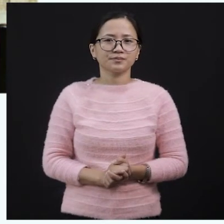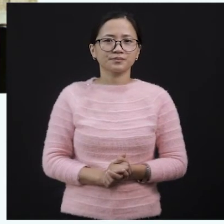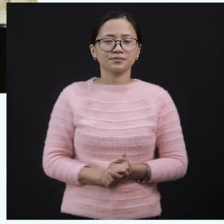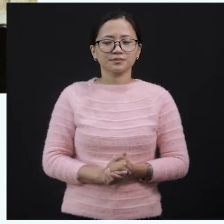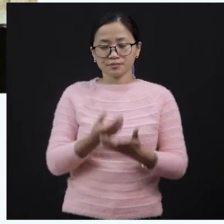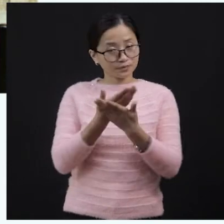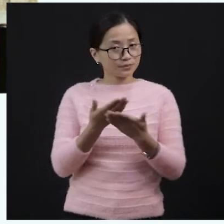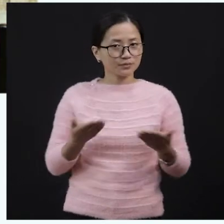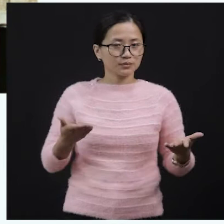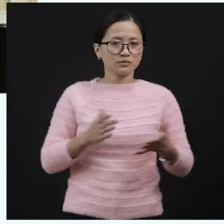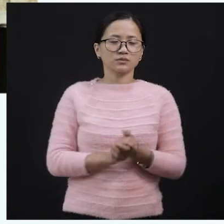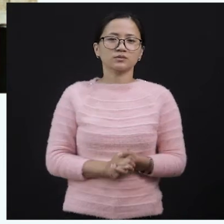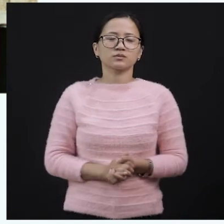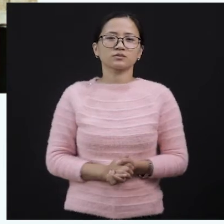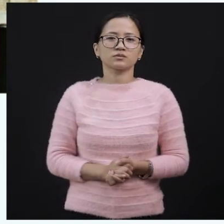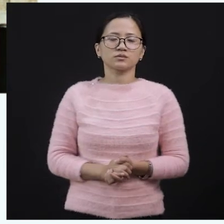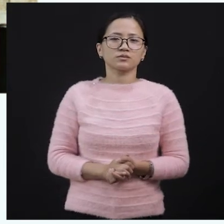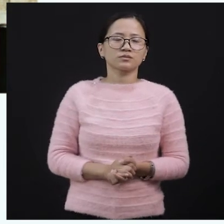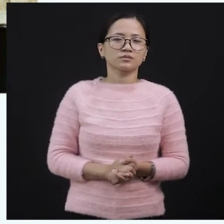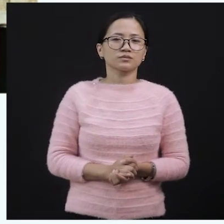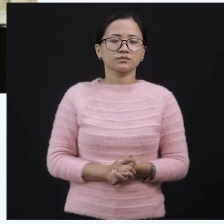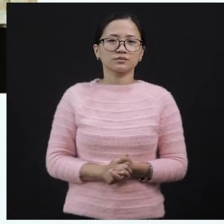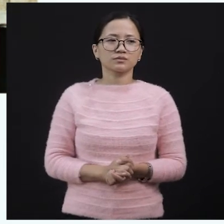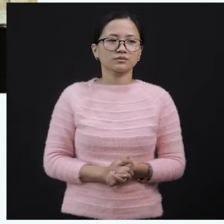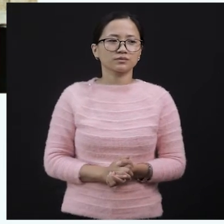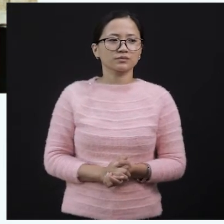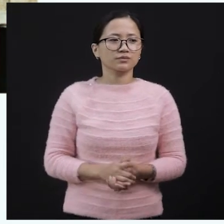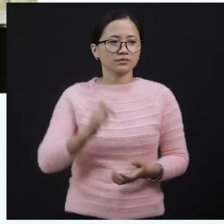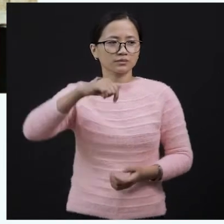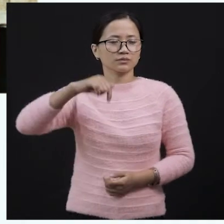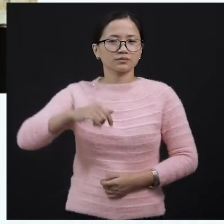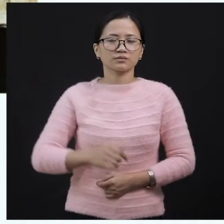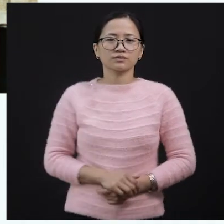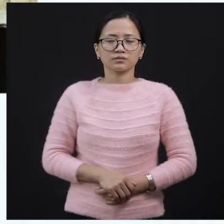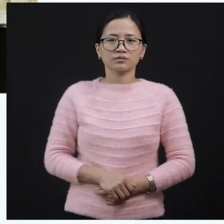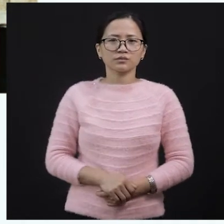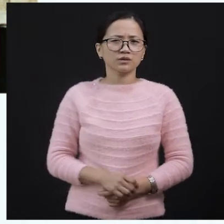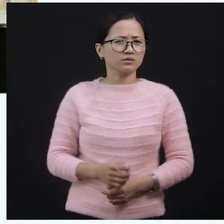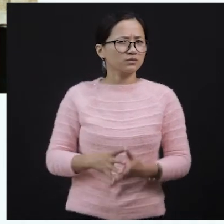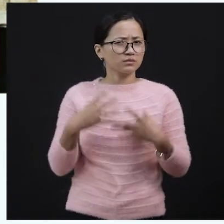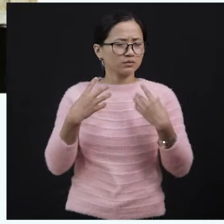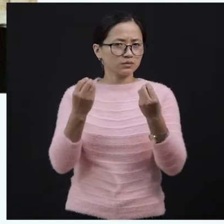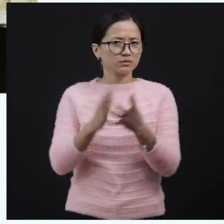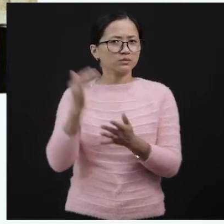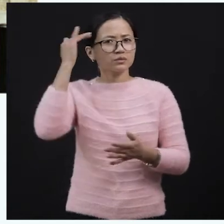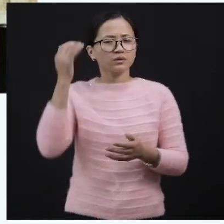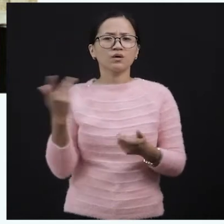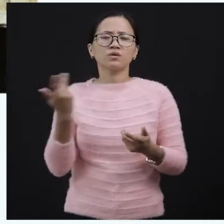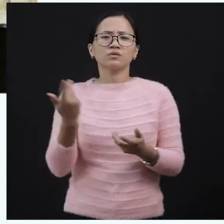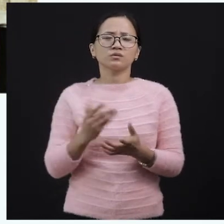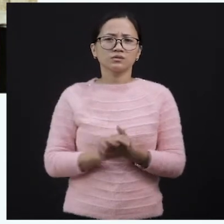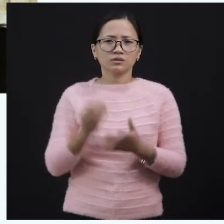Opaque objects, or you can say opaque bodies. Now, are you curious? Do you want to know what